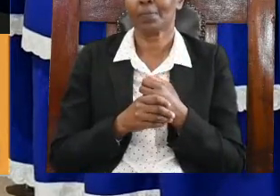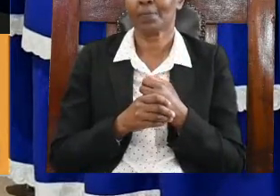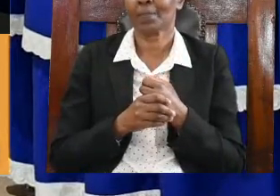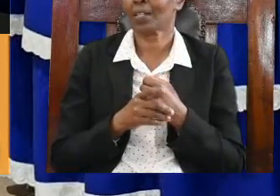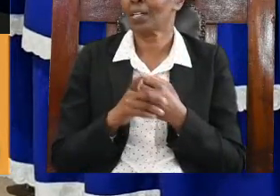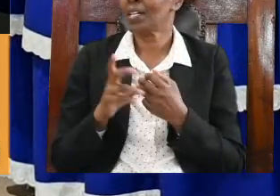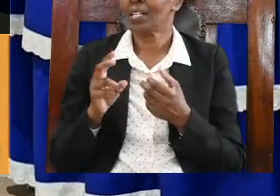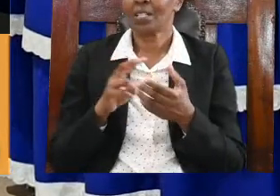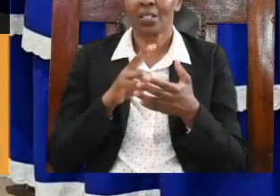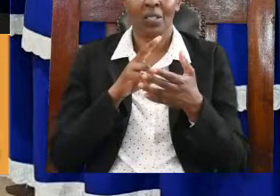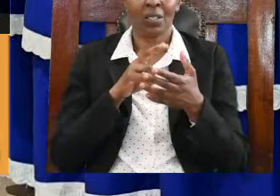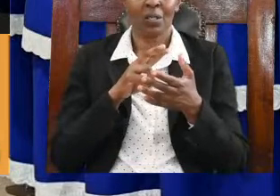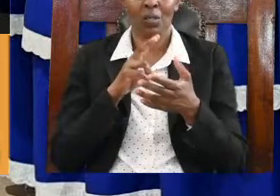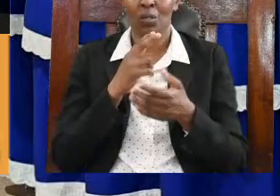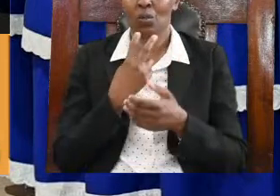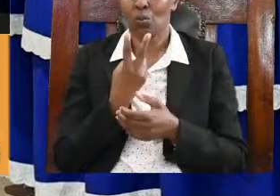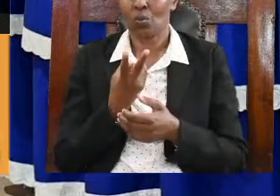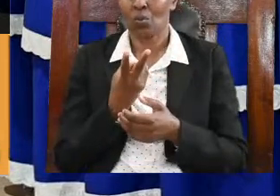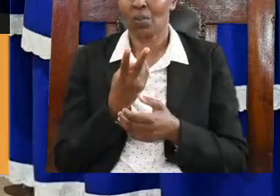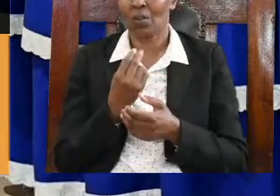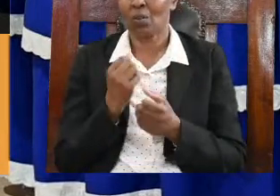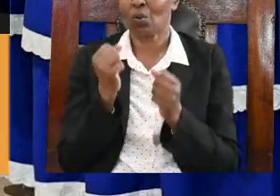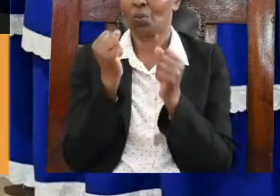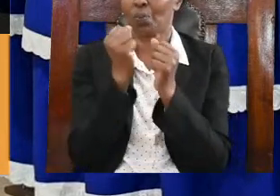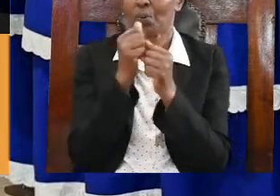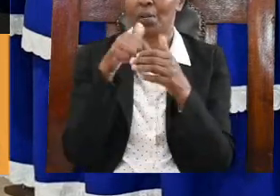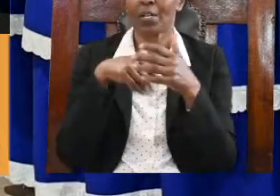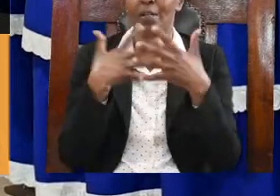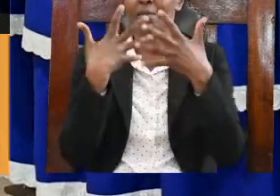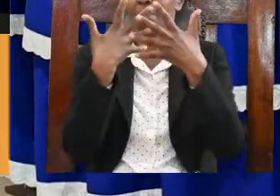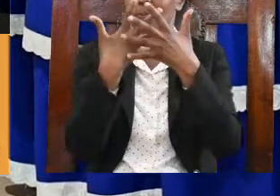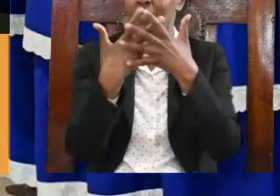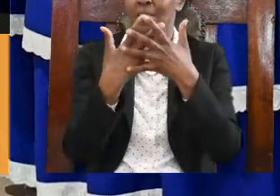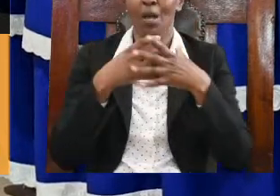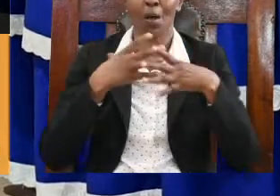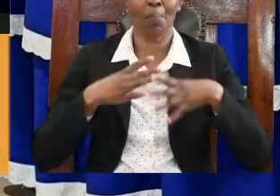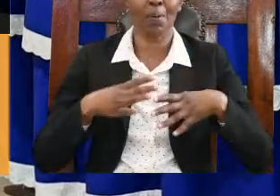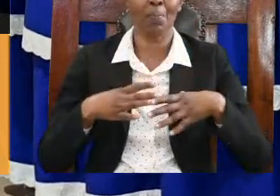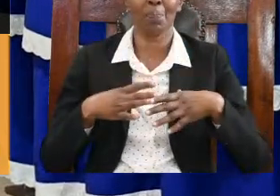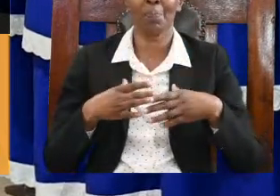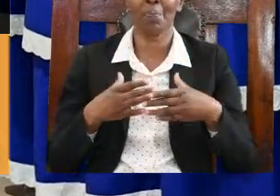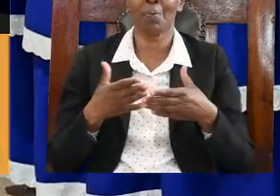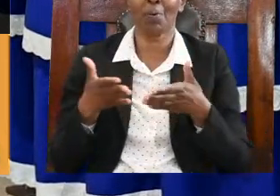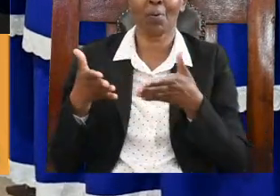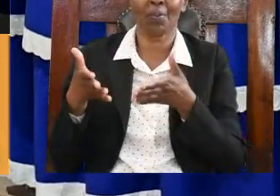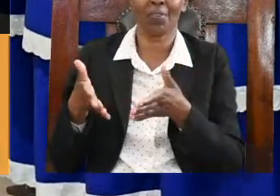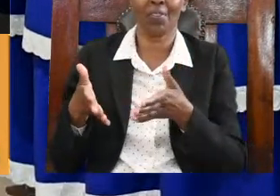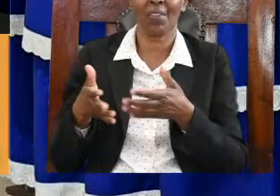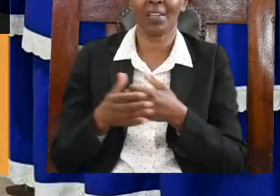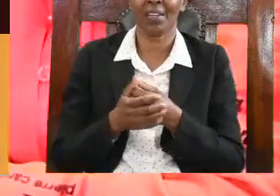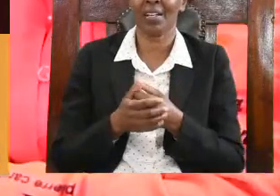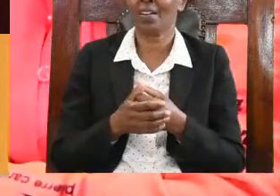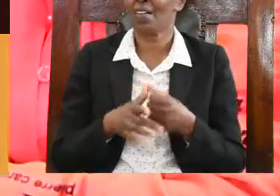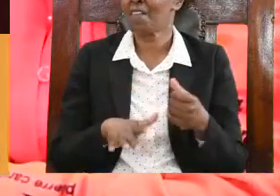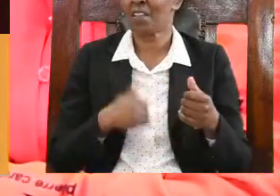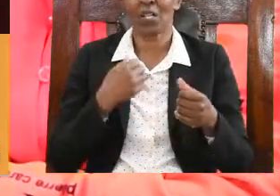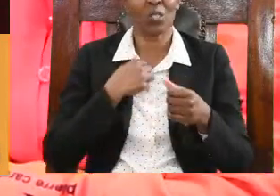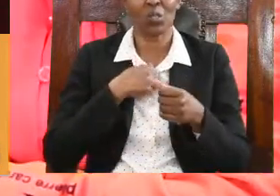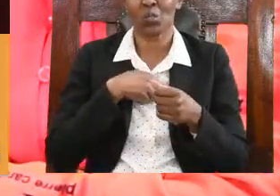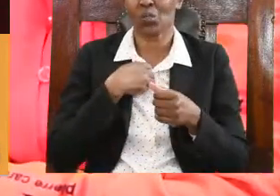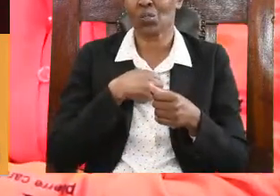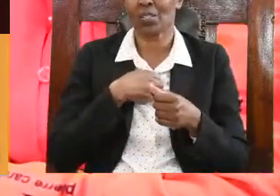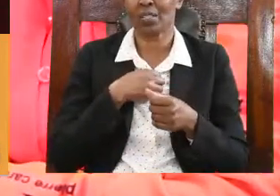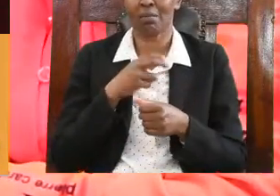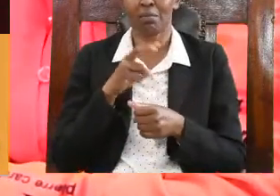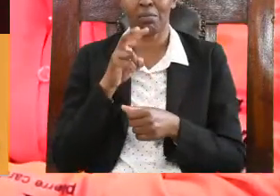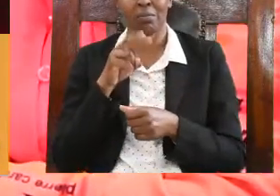I look at Paul when he's in prison and people are, you know, so sorry for him, and he looks at